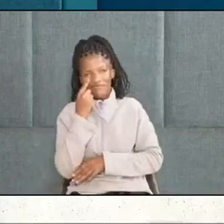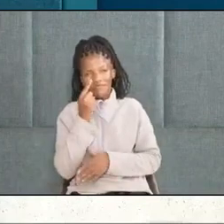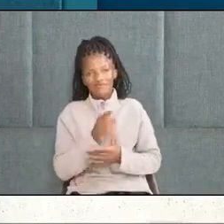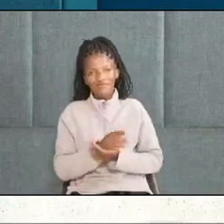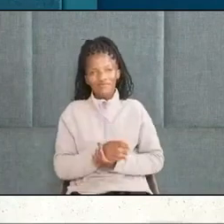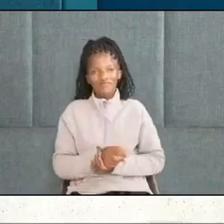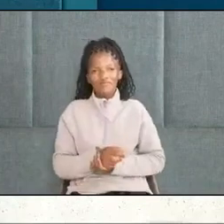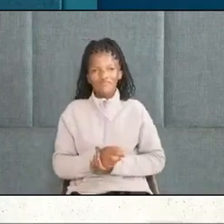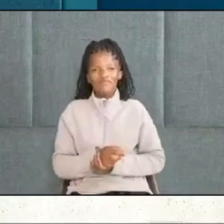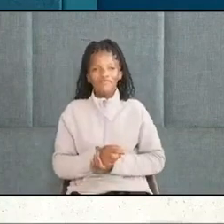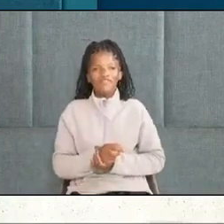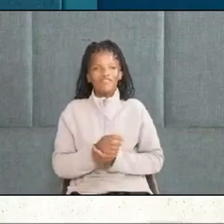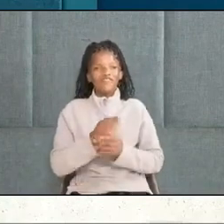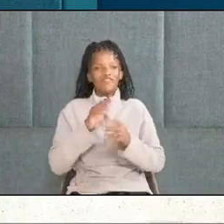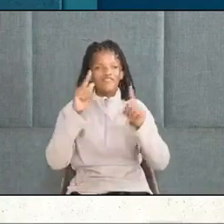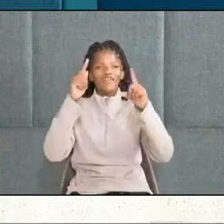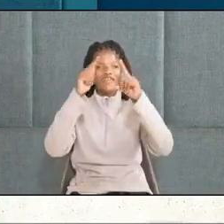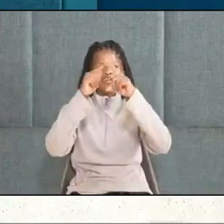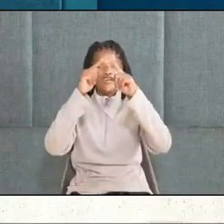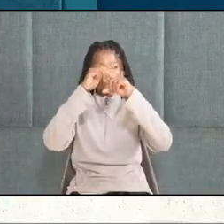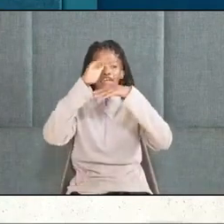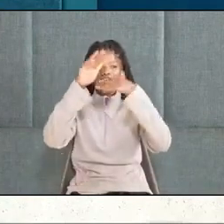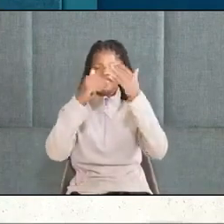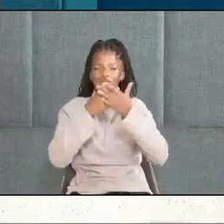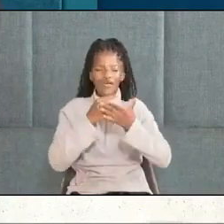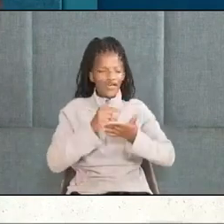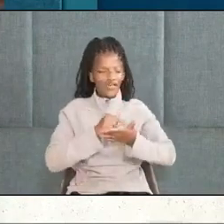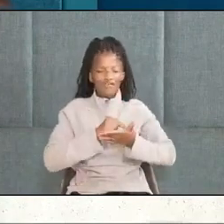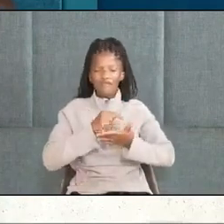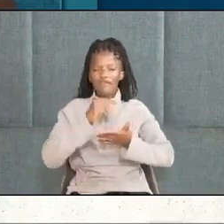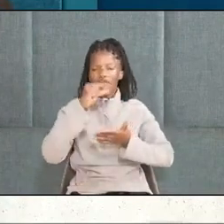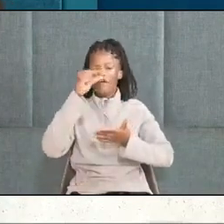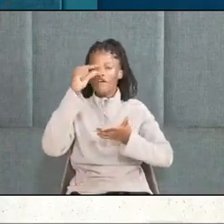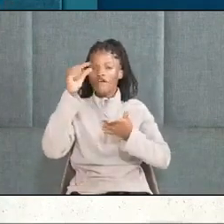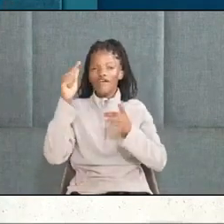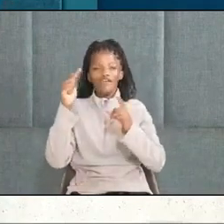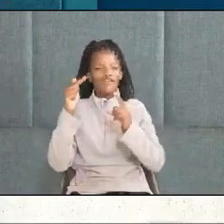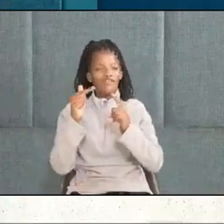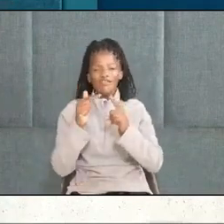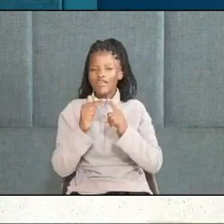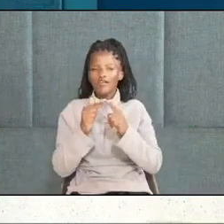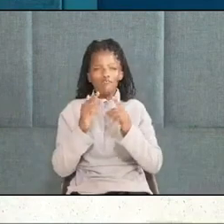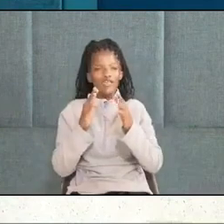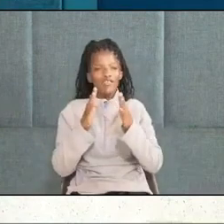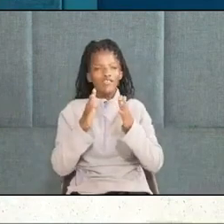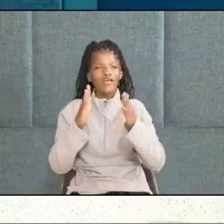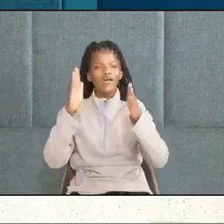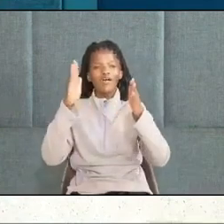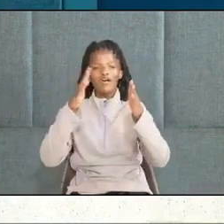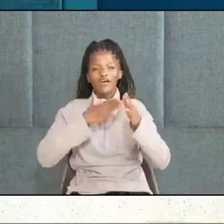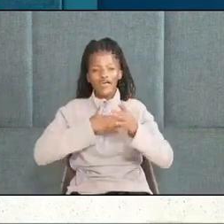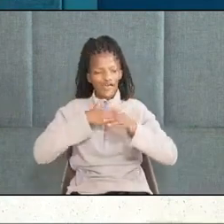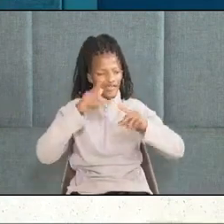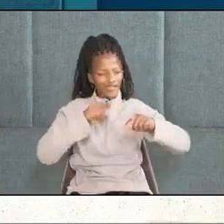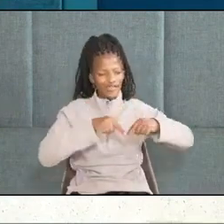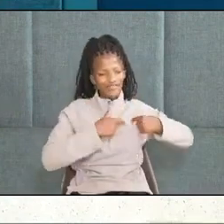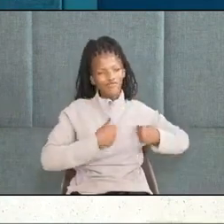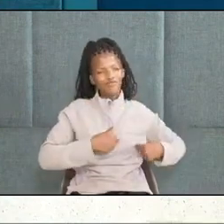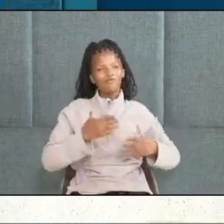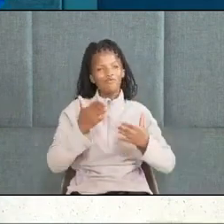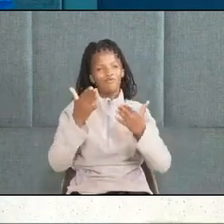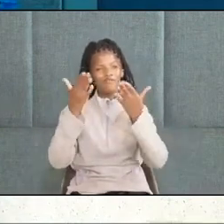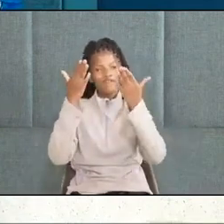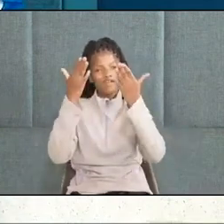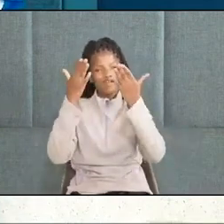see. 'Twas grace that taught my heart